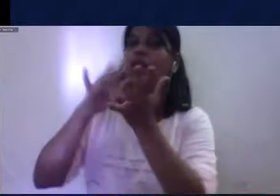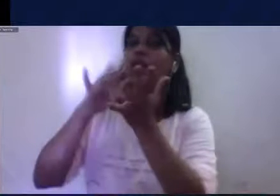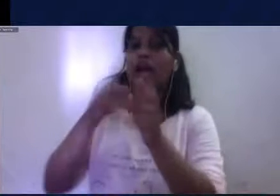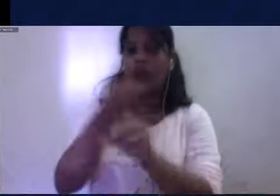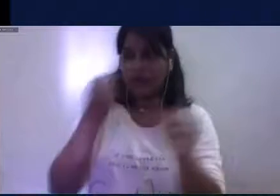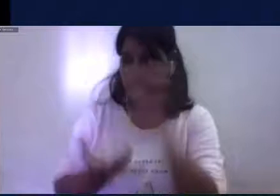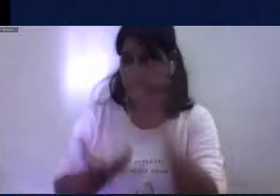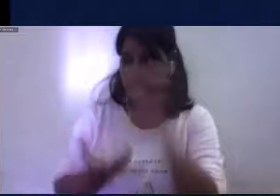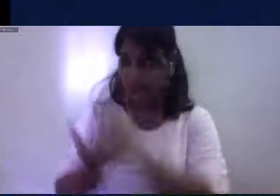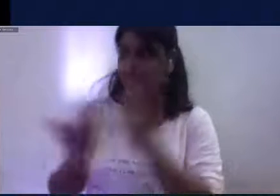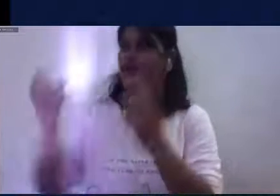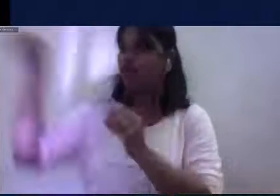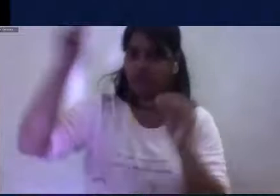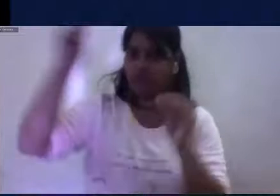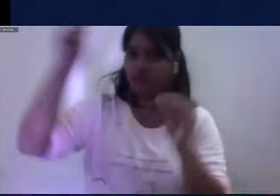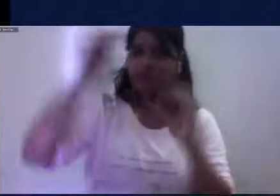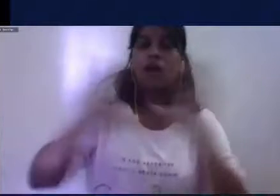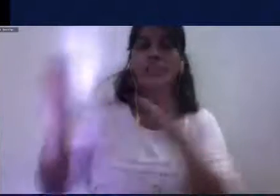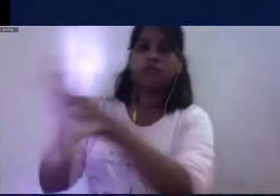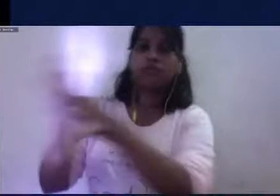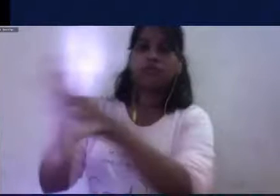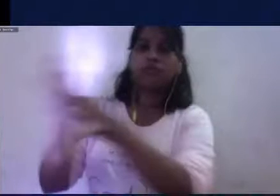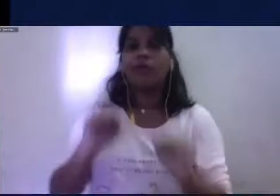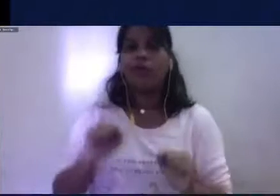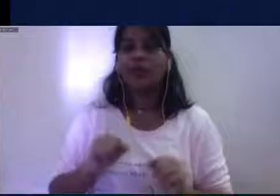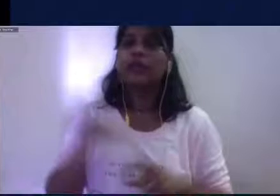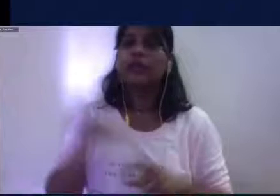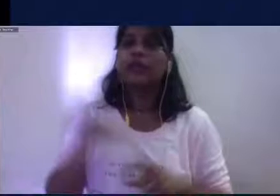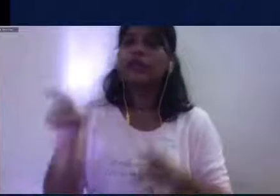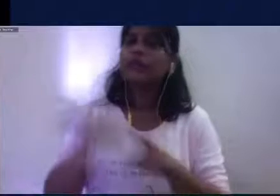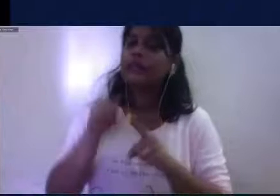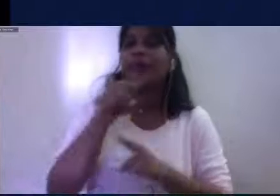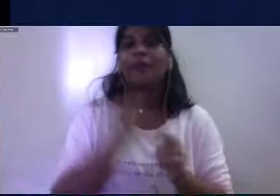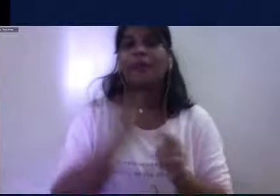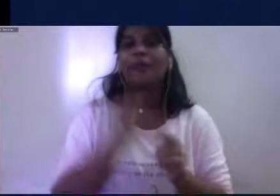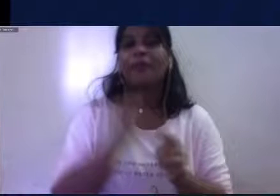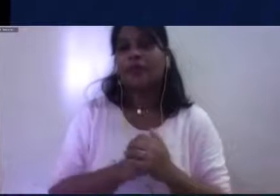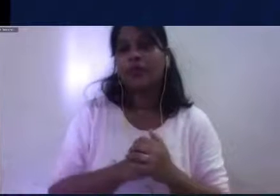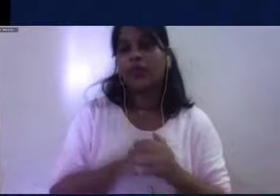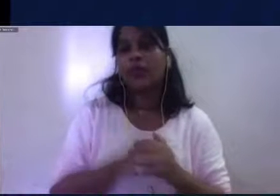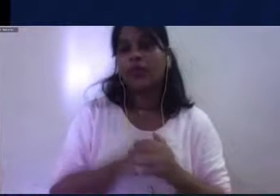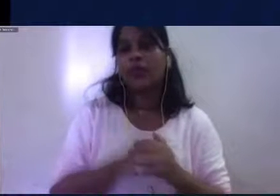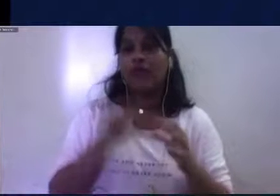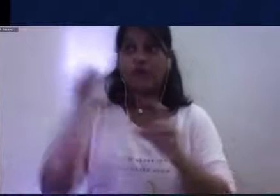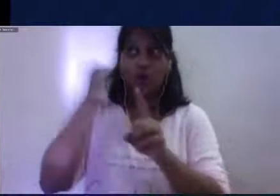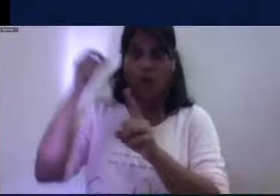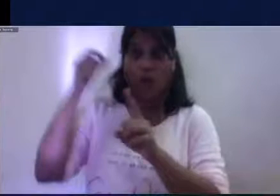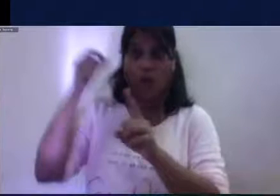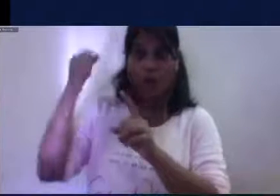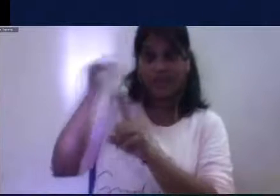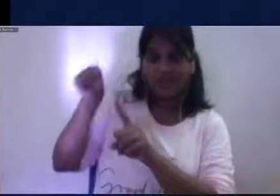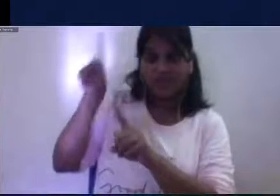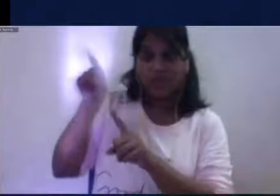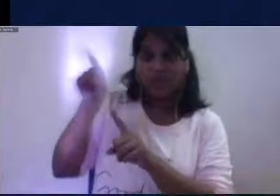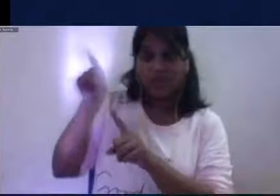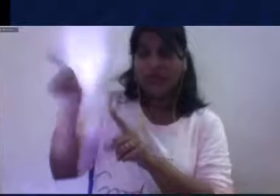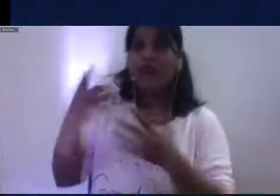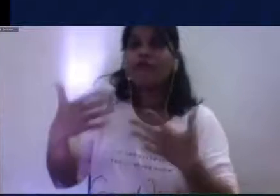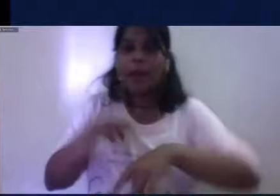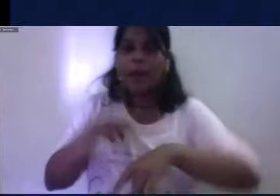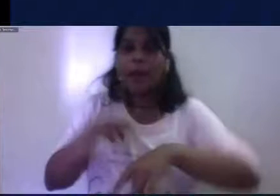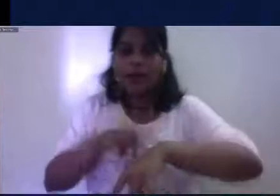they could communicate with each other. Simply put, it would operate like this. If the doorbell rang, the wristband would vibrate on